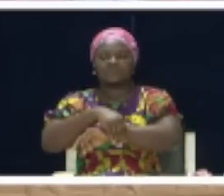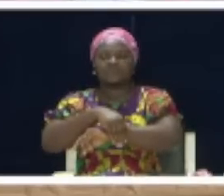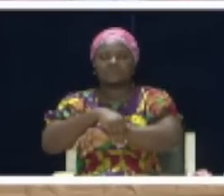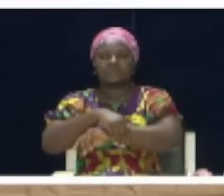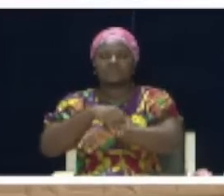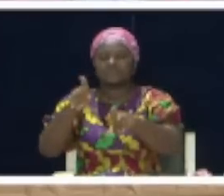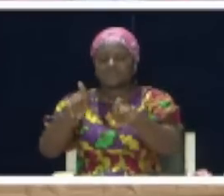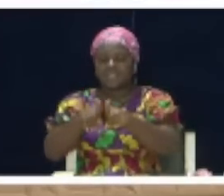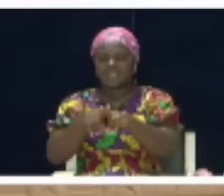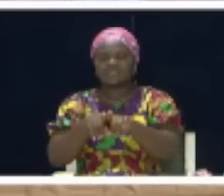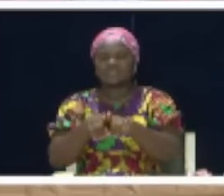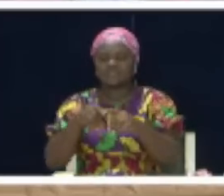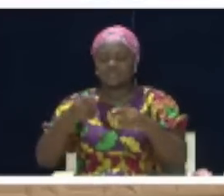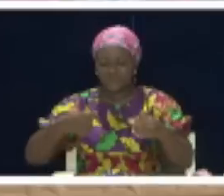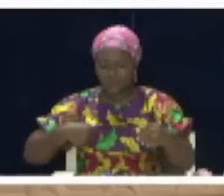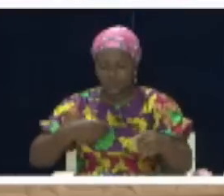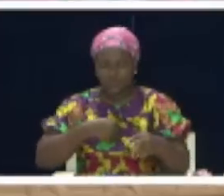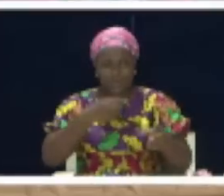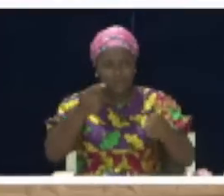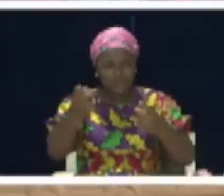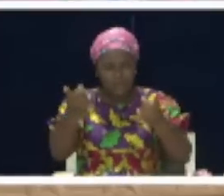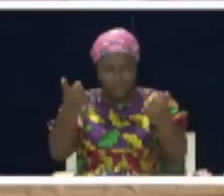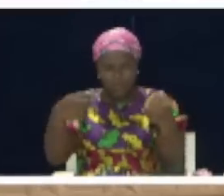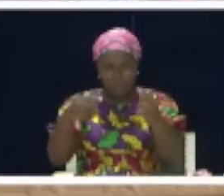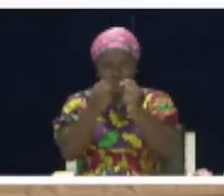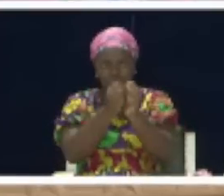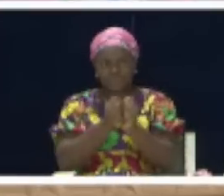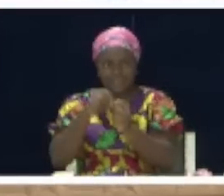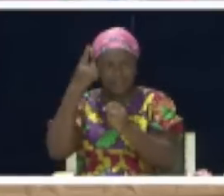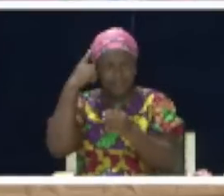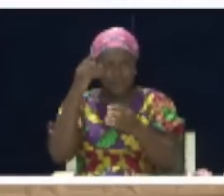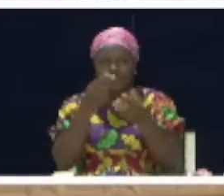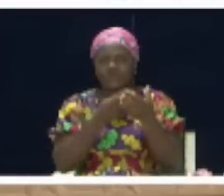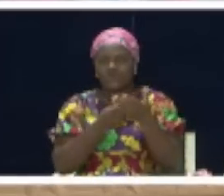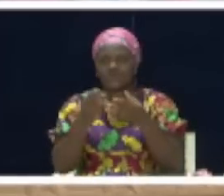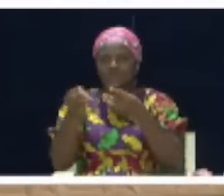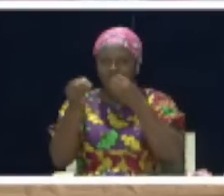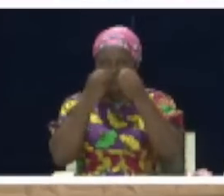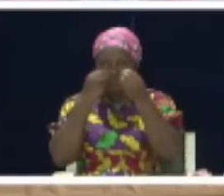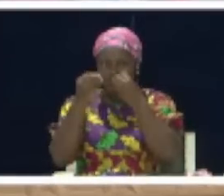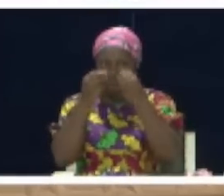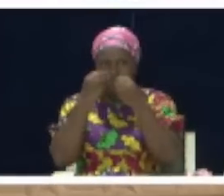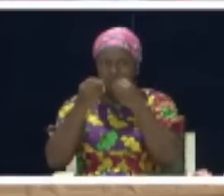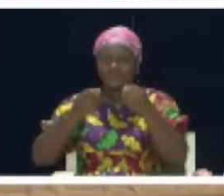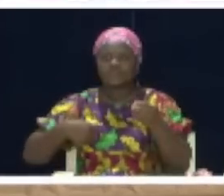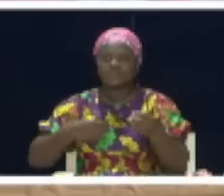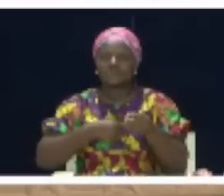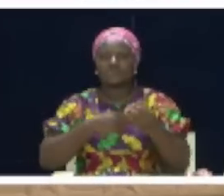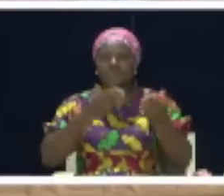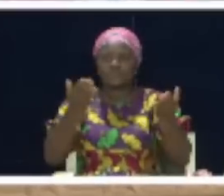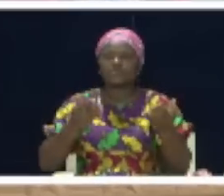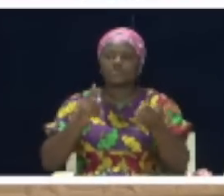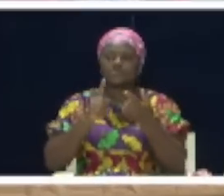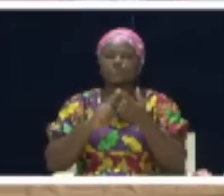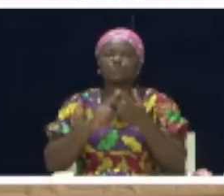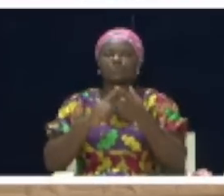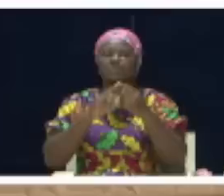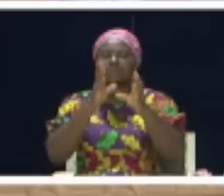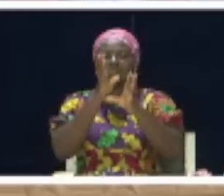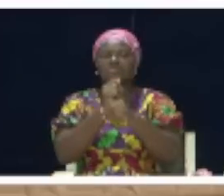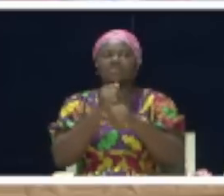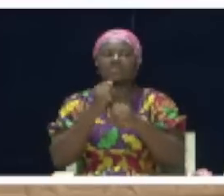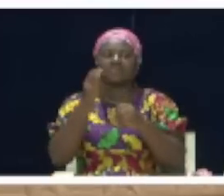As we come together for Holy Communion, we will want to take a look